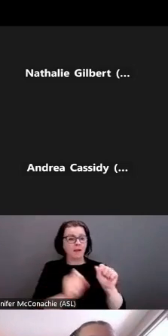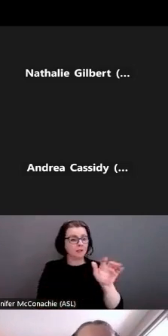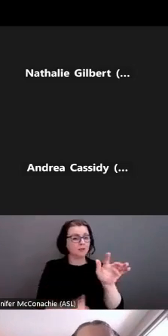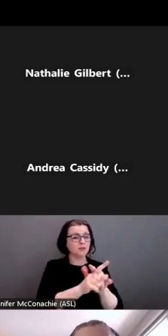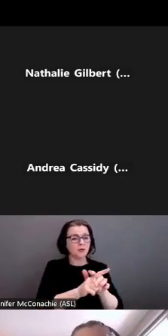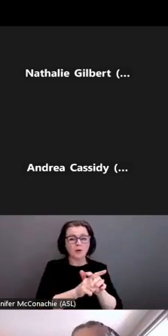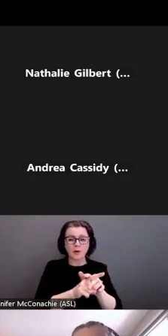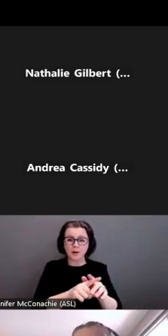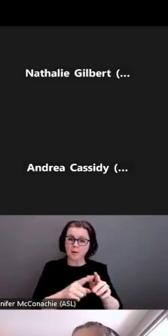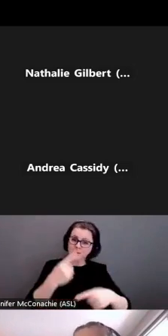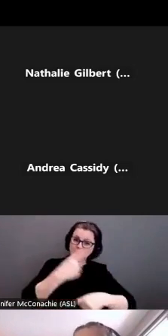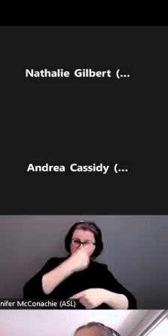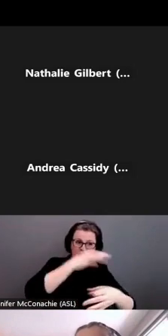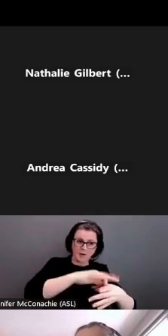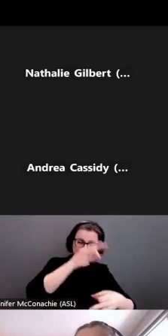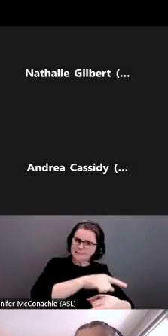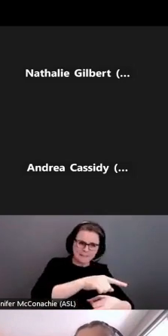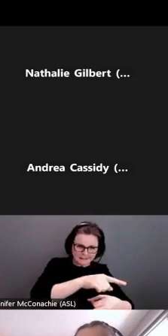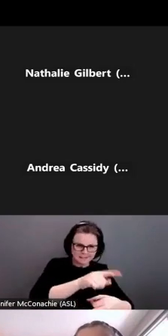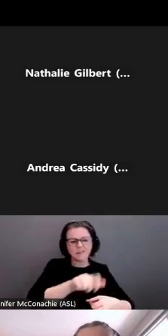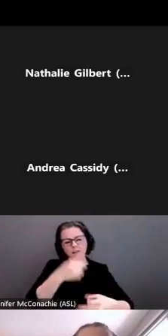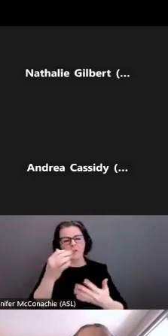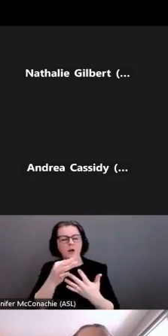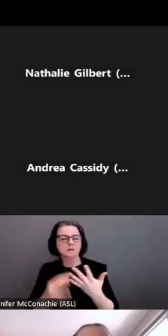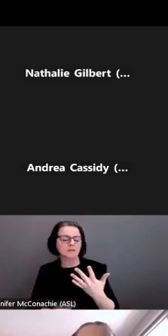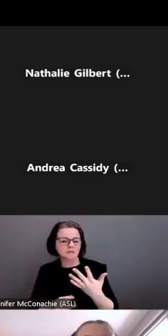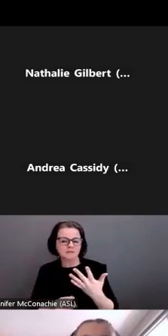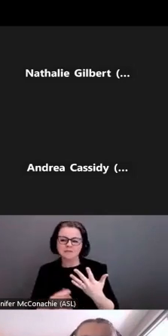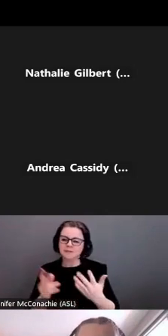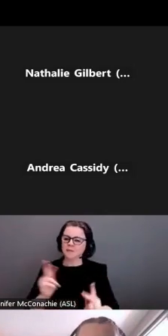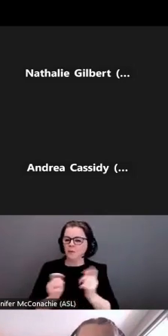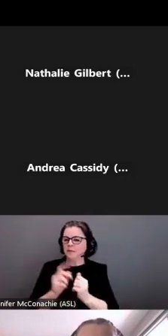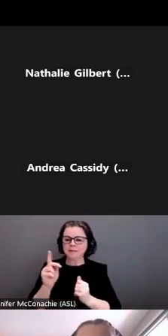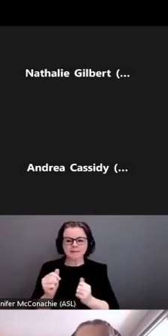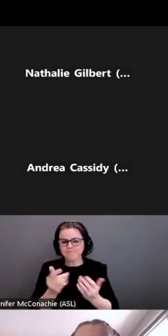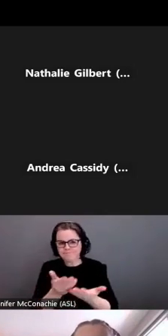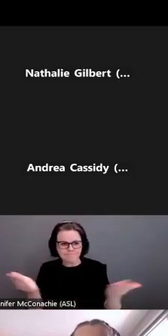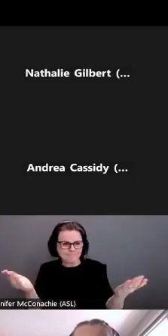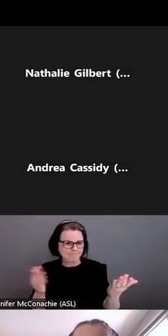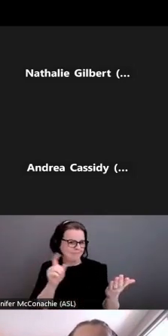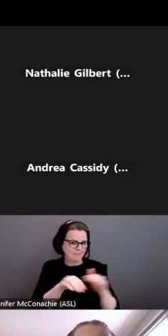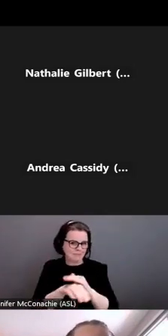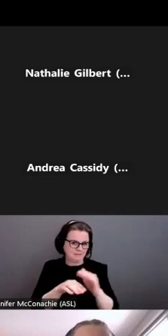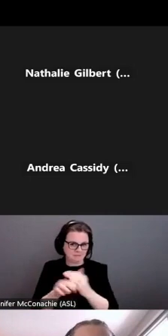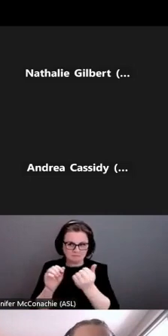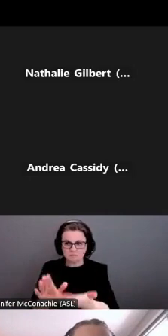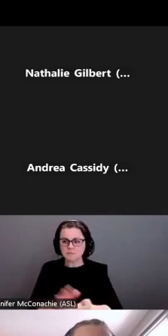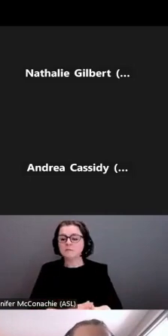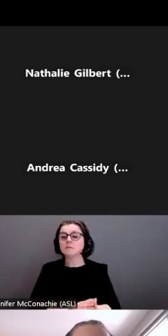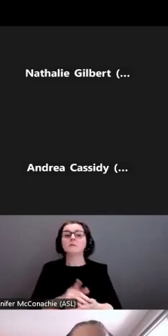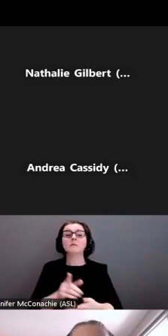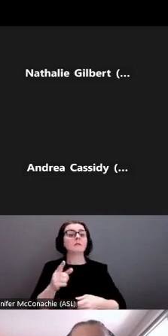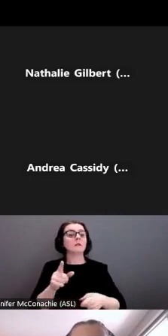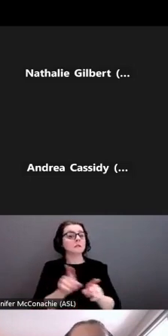a number of different ways you might choose to vote. So if you choose to vote on election day at the